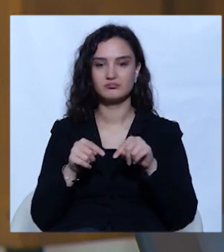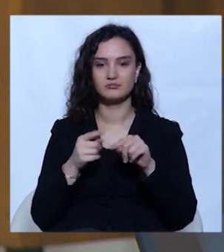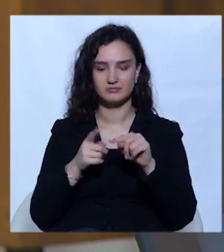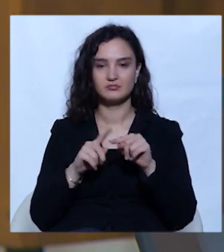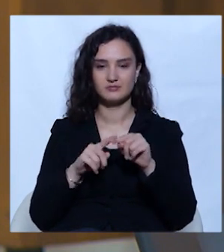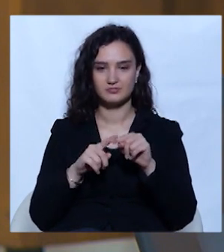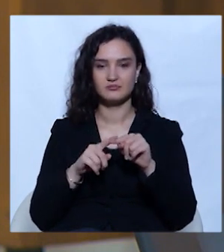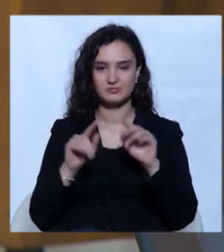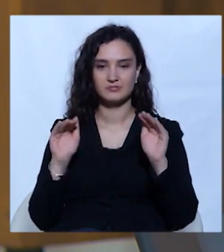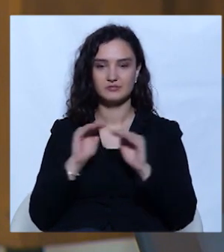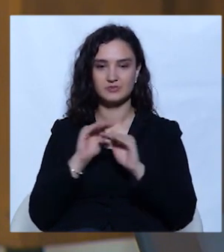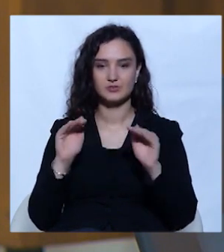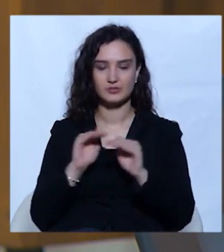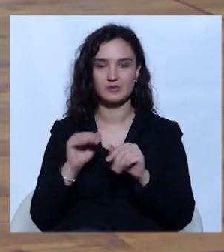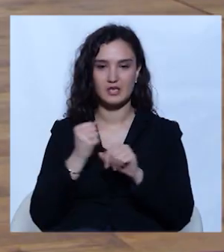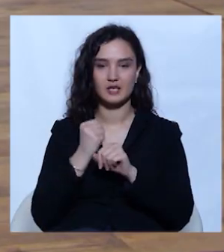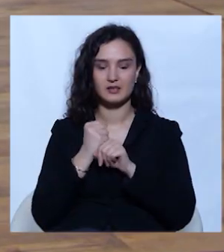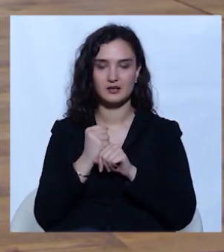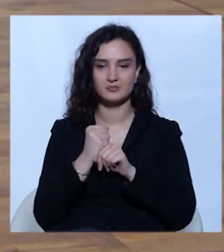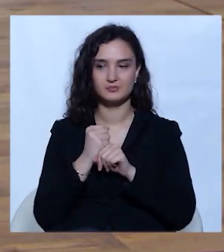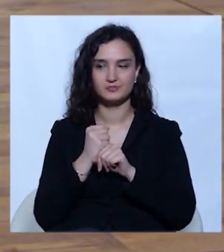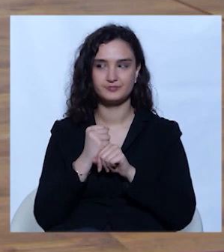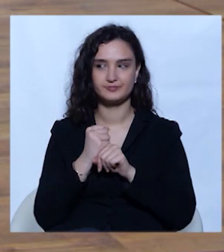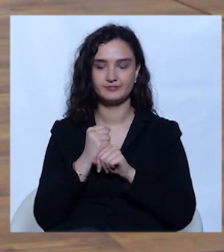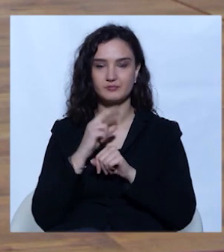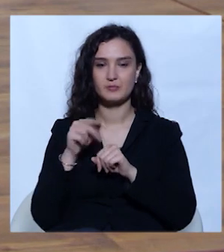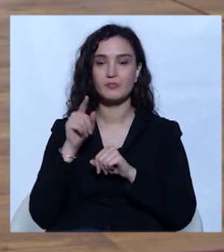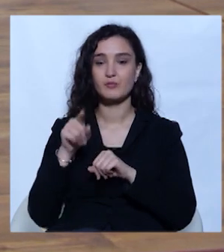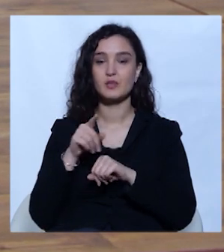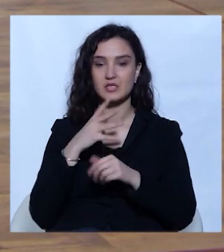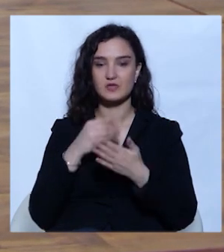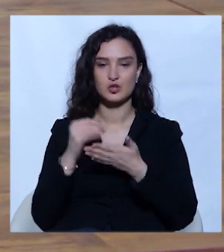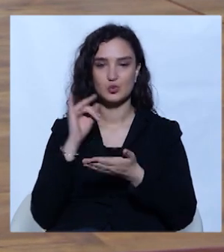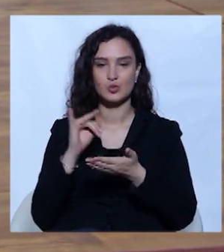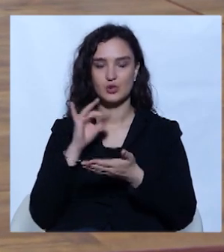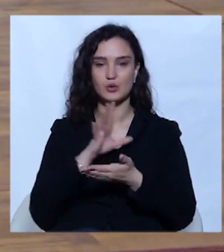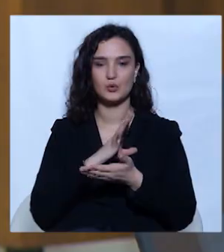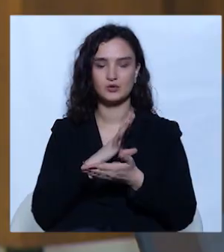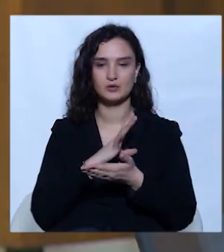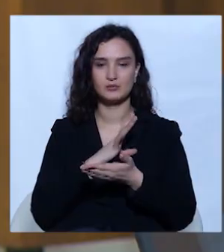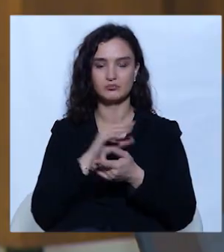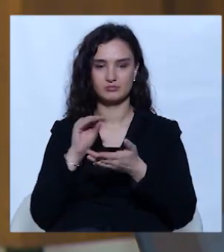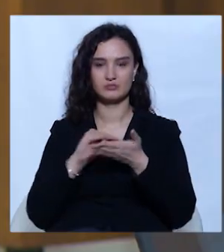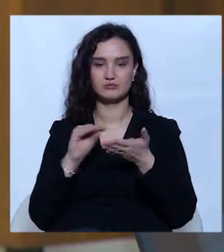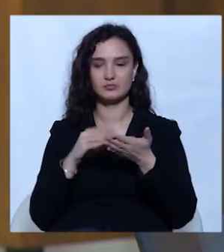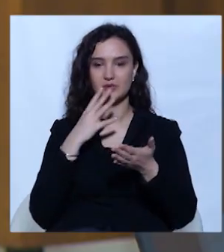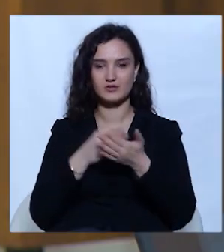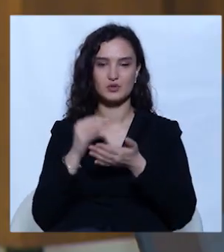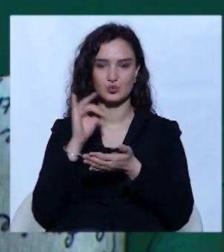event and the song together, and she had her story, and it wrote itself after